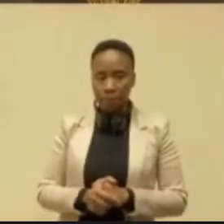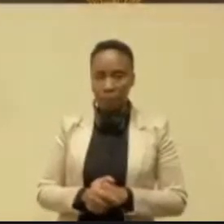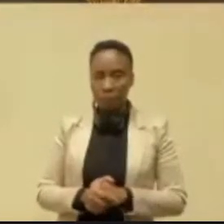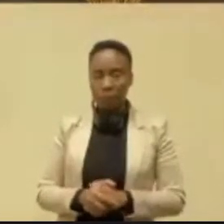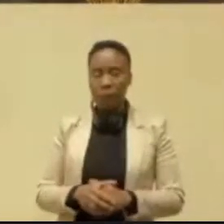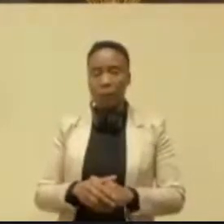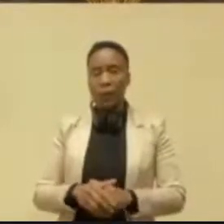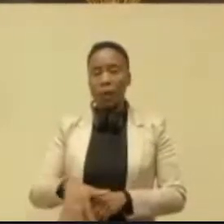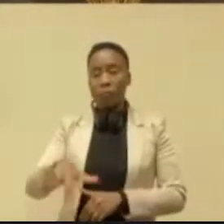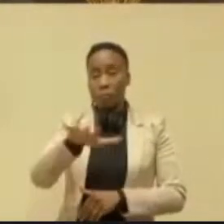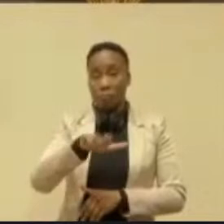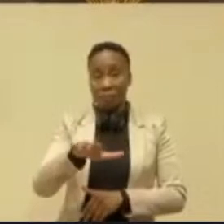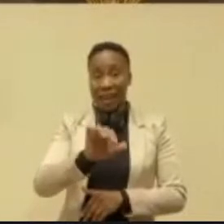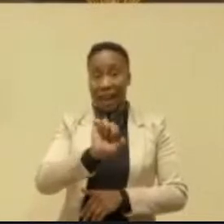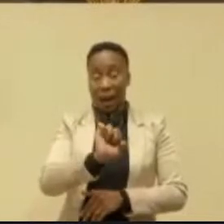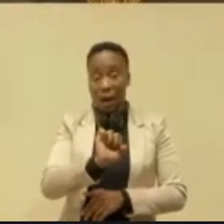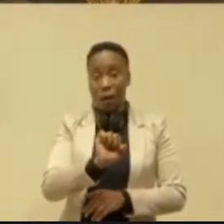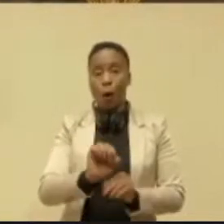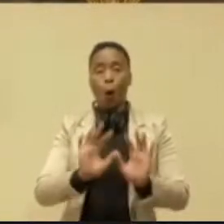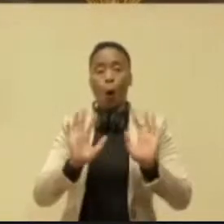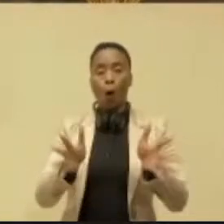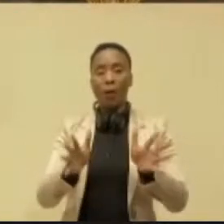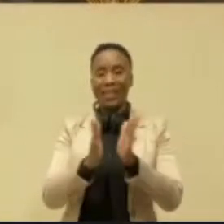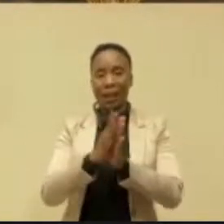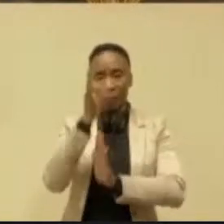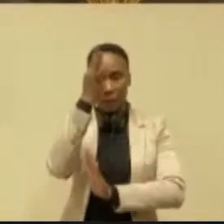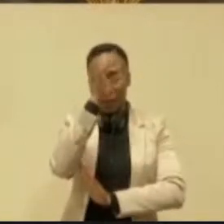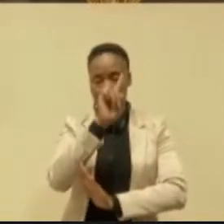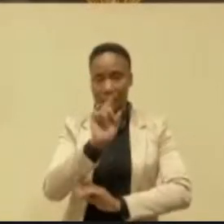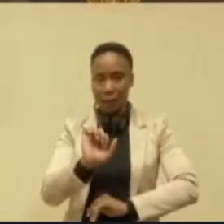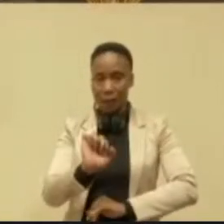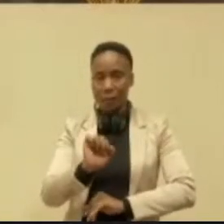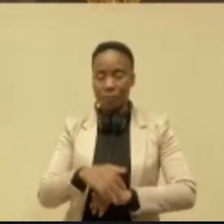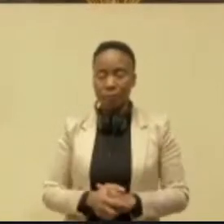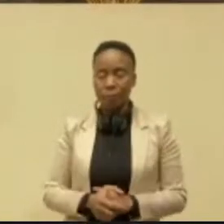the platform is yours you are giving only 10 minutes